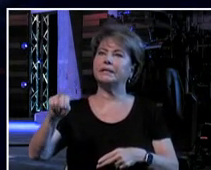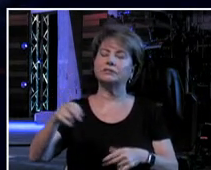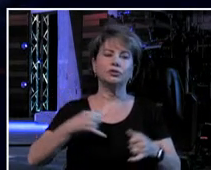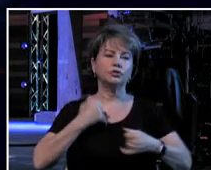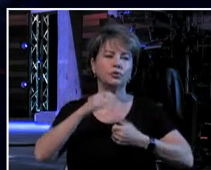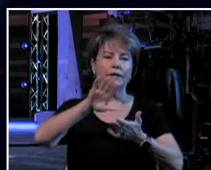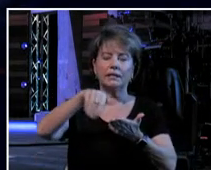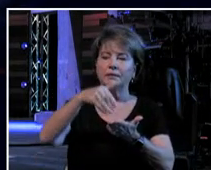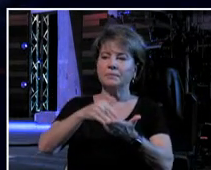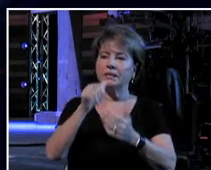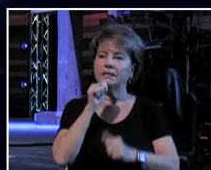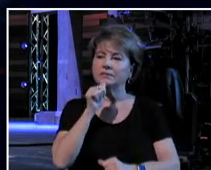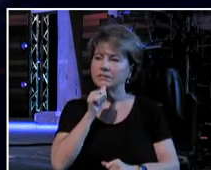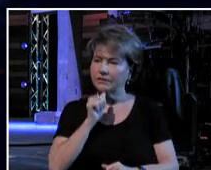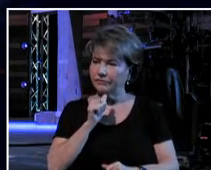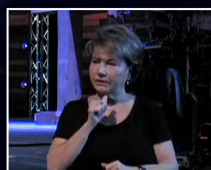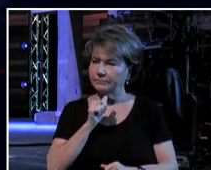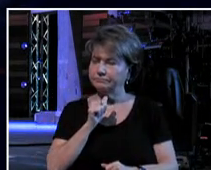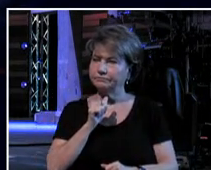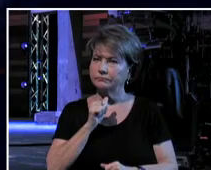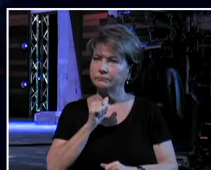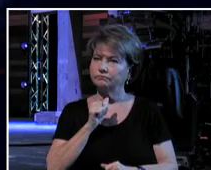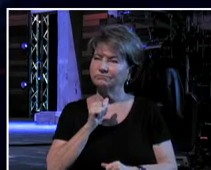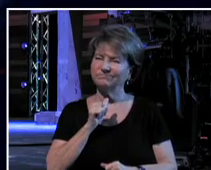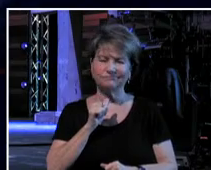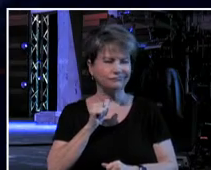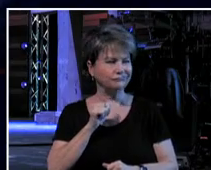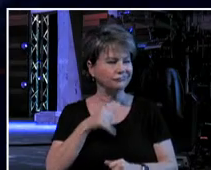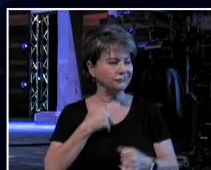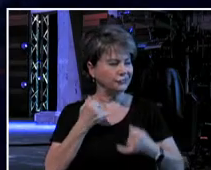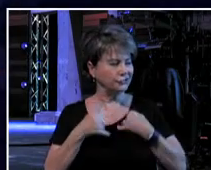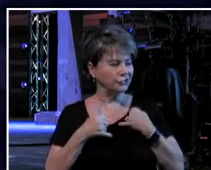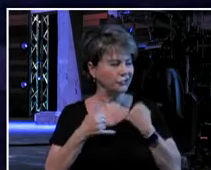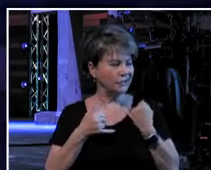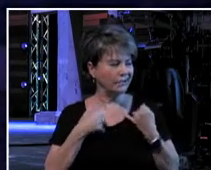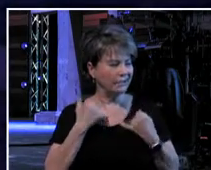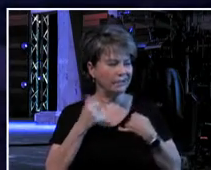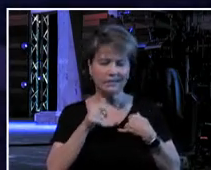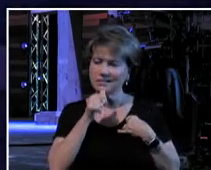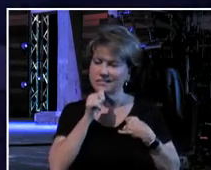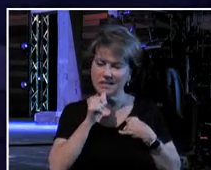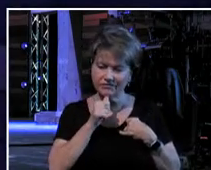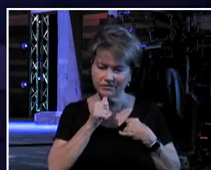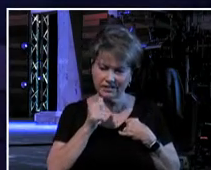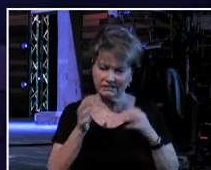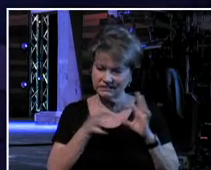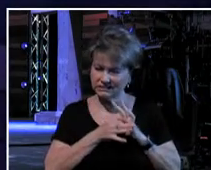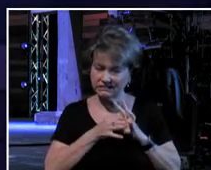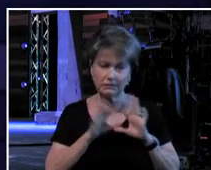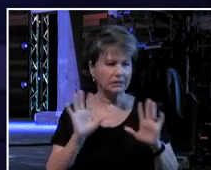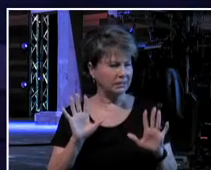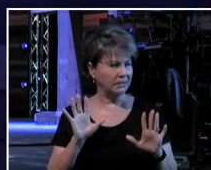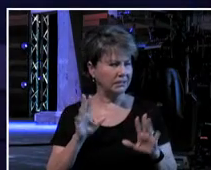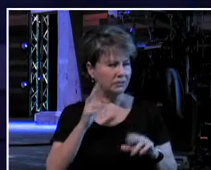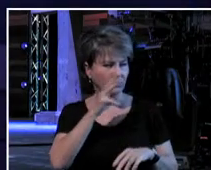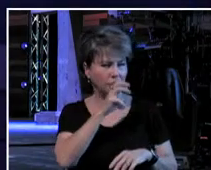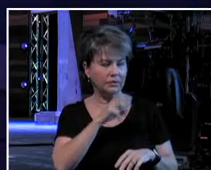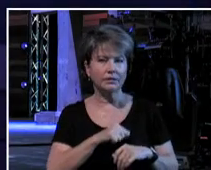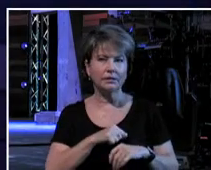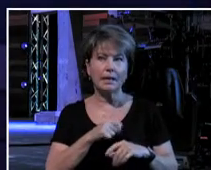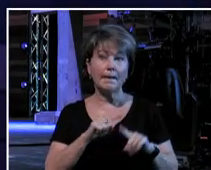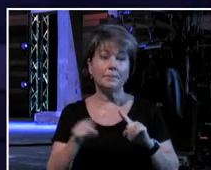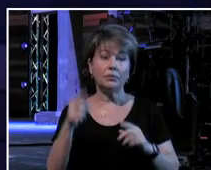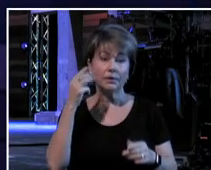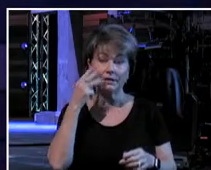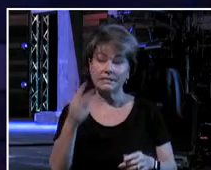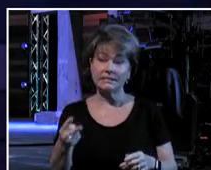And those are not normally words that we put together, joy and suffering. But through these 4 weeks, we're going to see in the